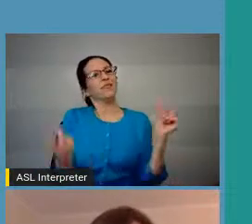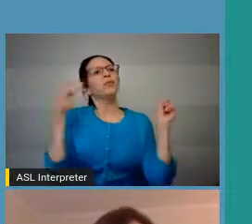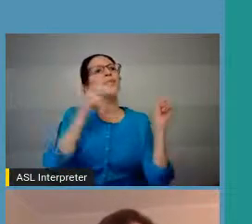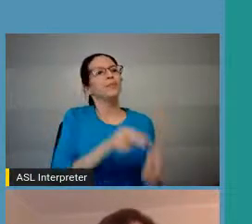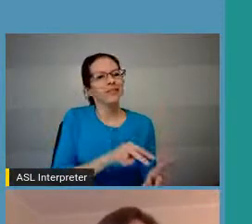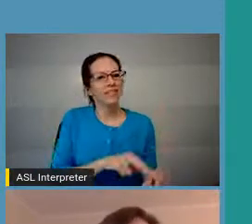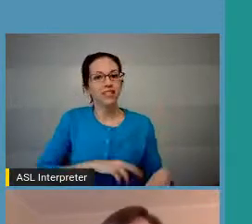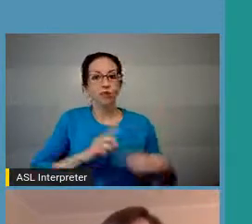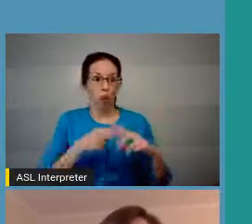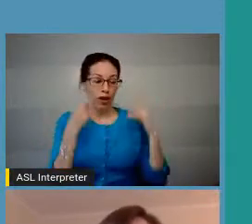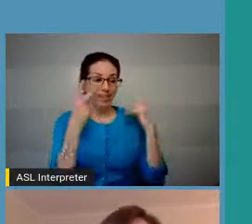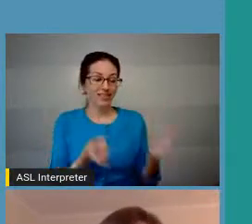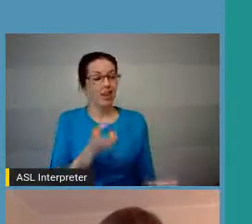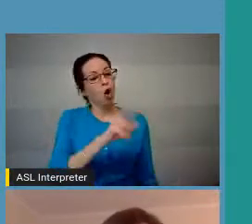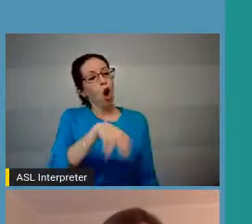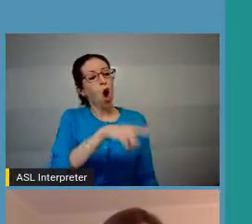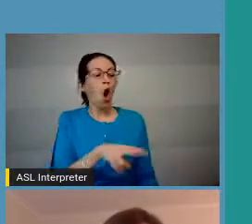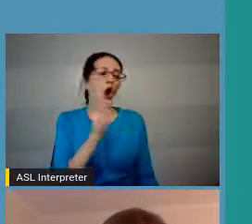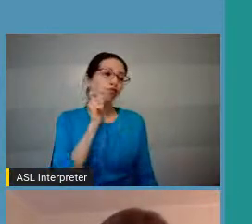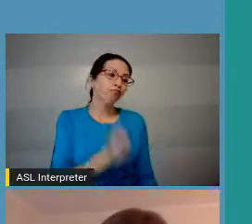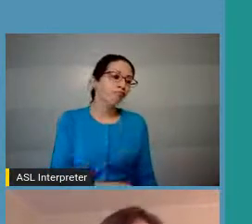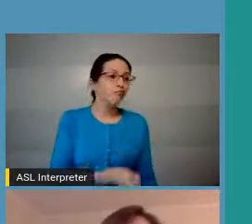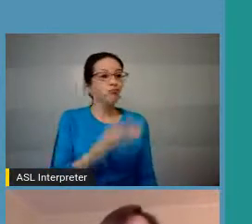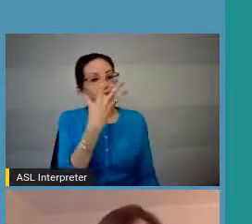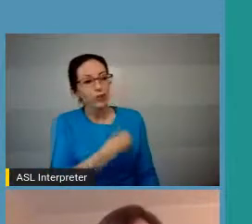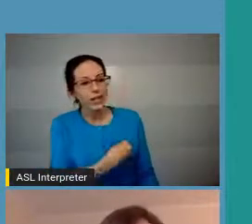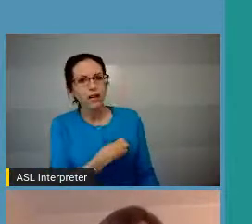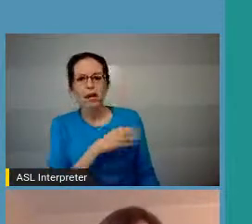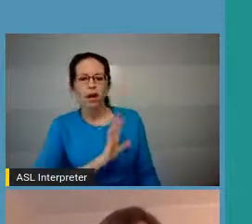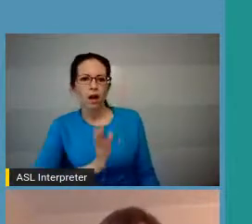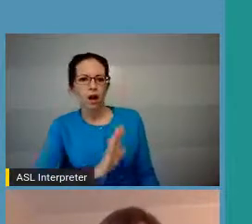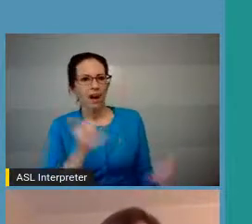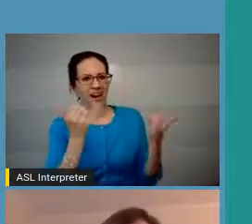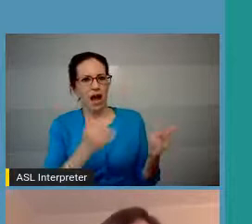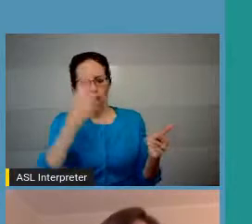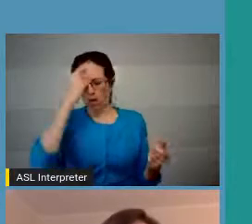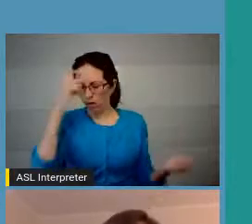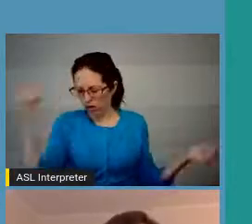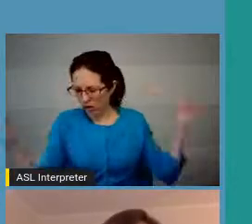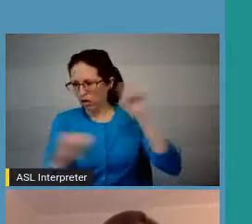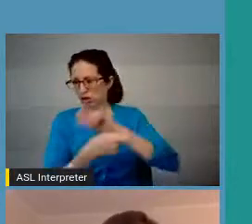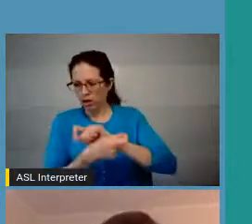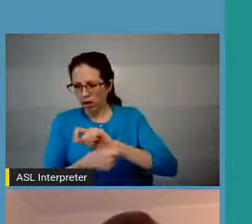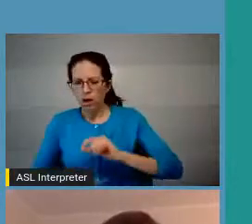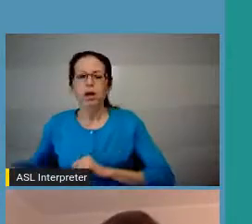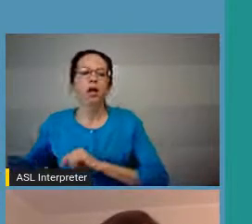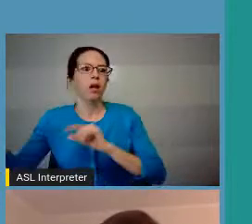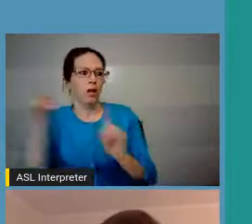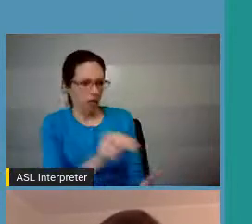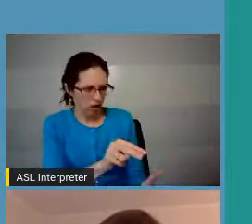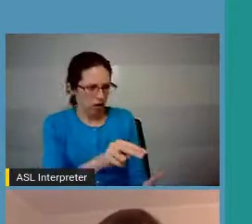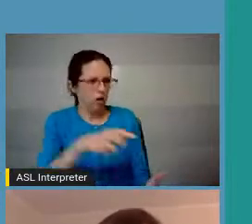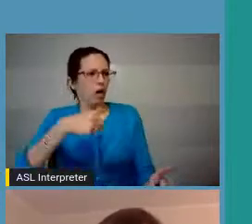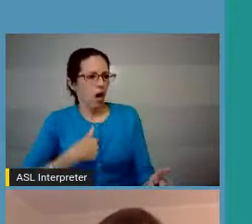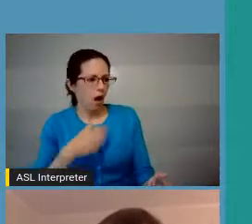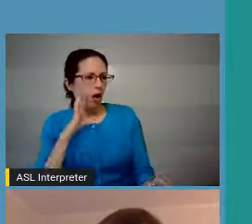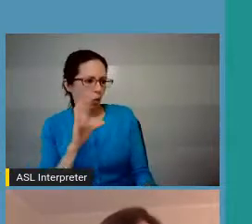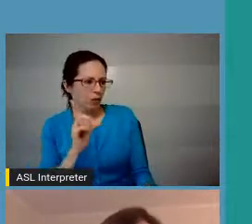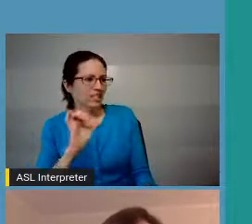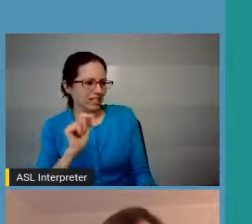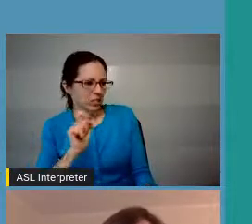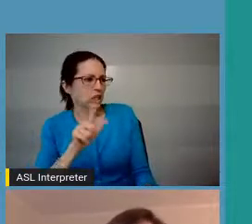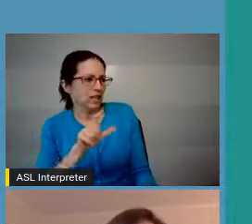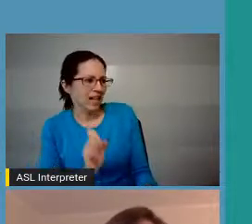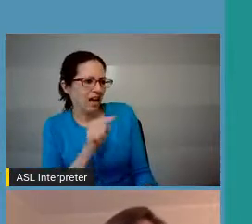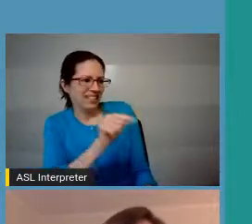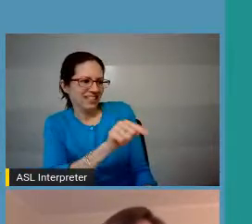each item in the collection. So now you need to go visit, spend some time with this collection. The two main kinds of data you want to collect